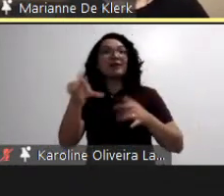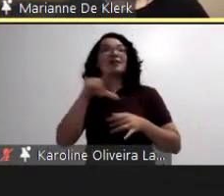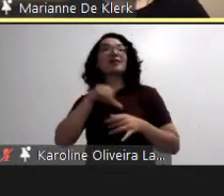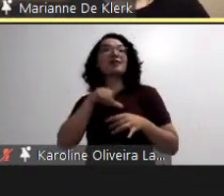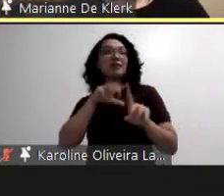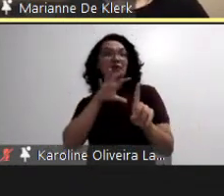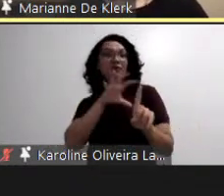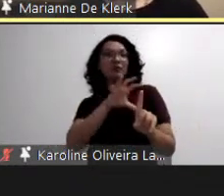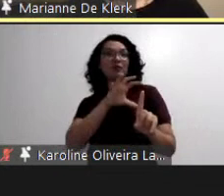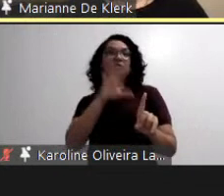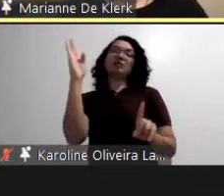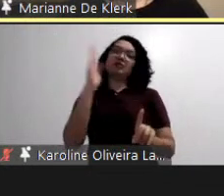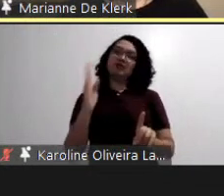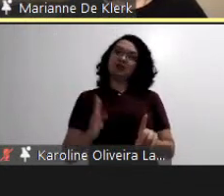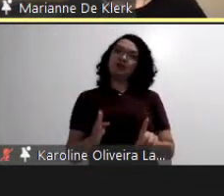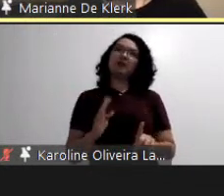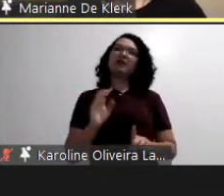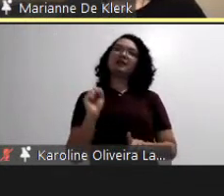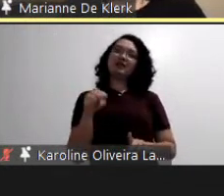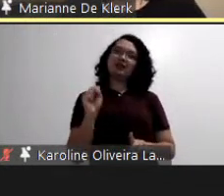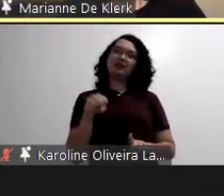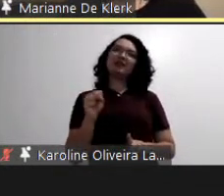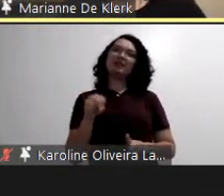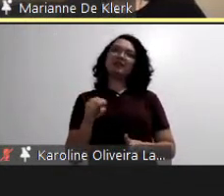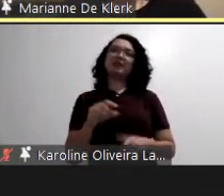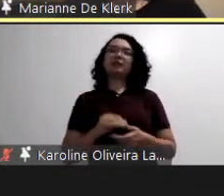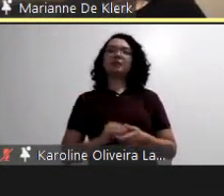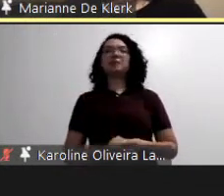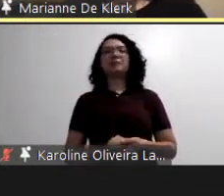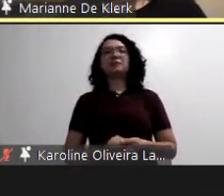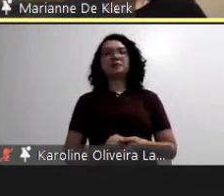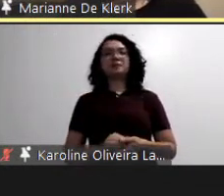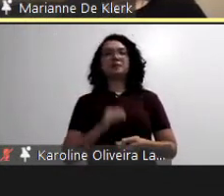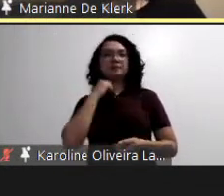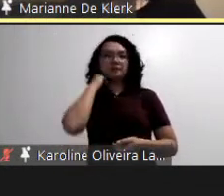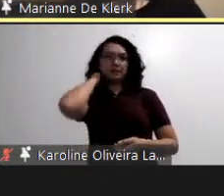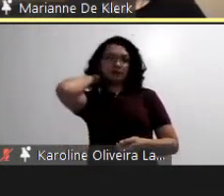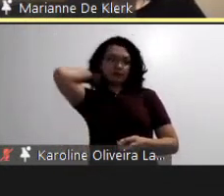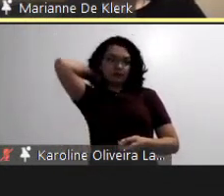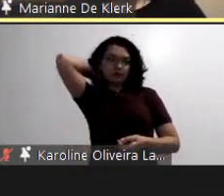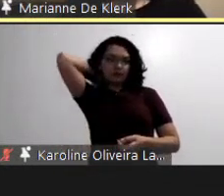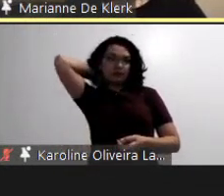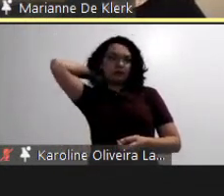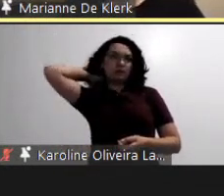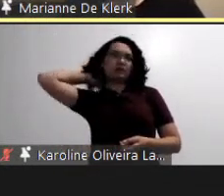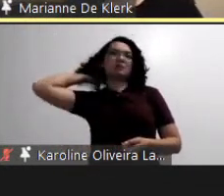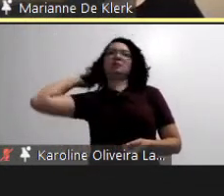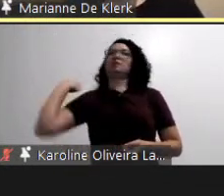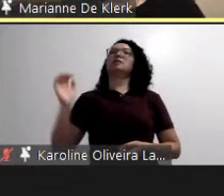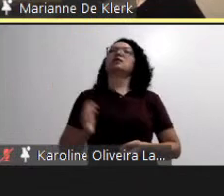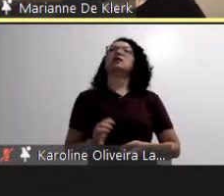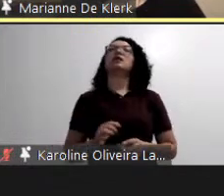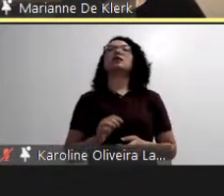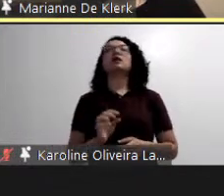What happened, and this is just to show you how this square changed in contemporary times,